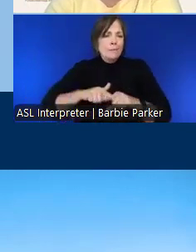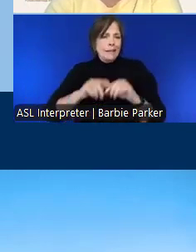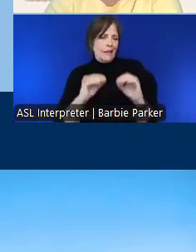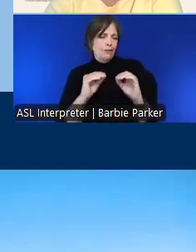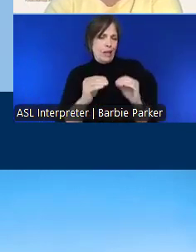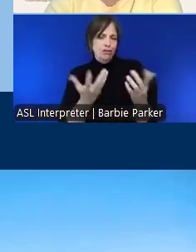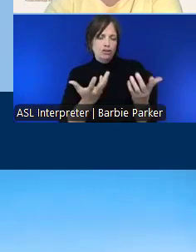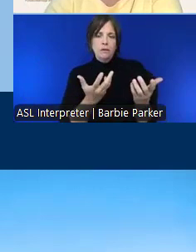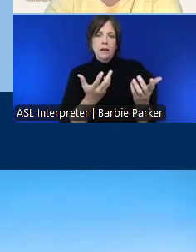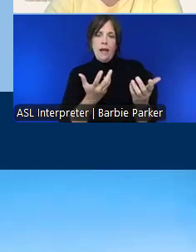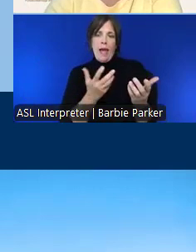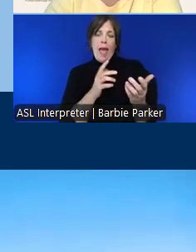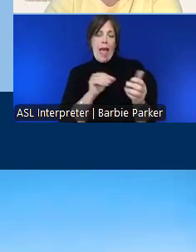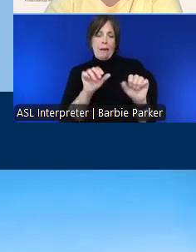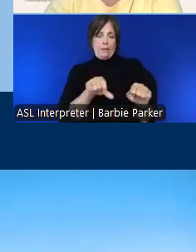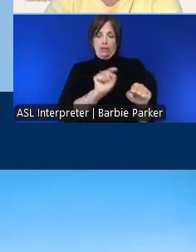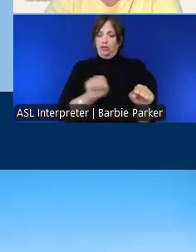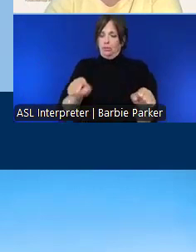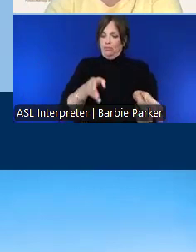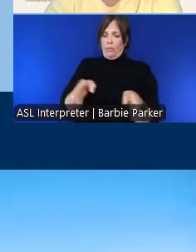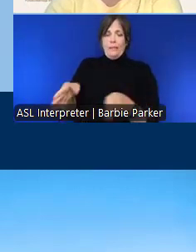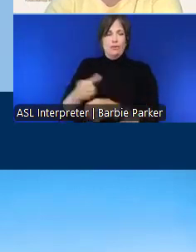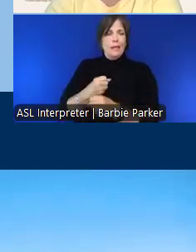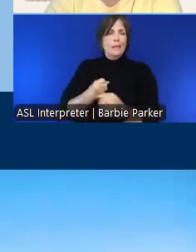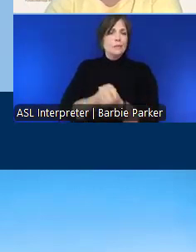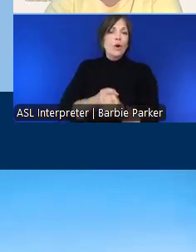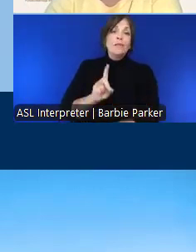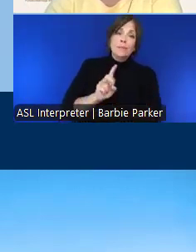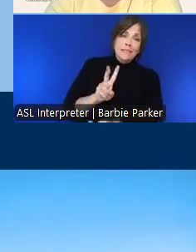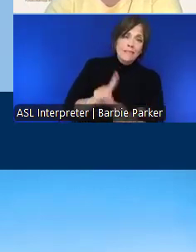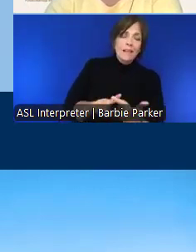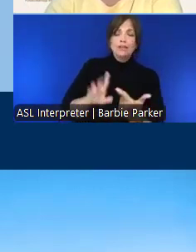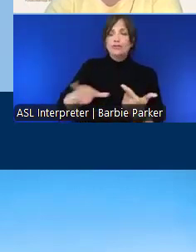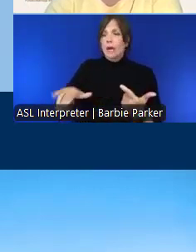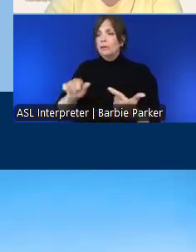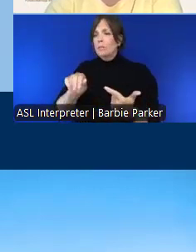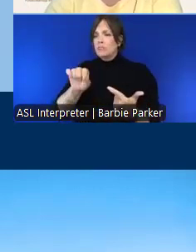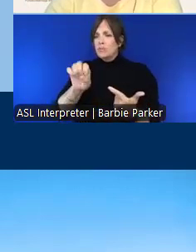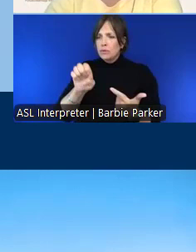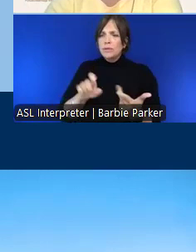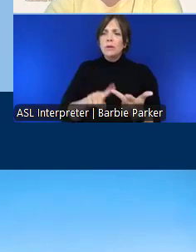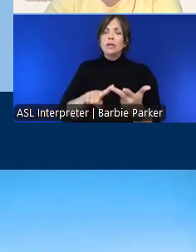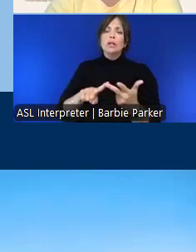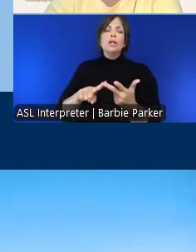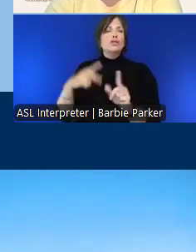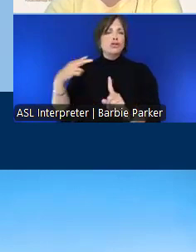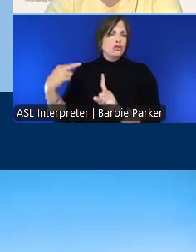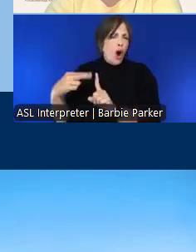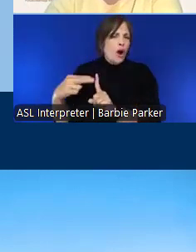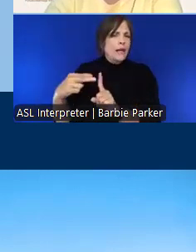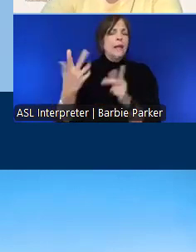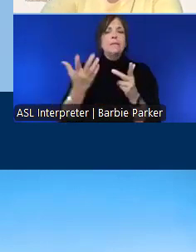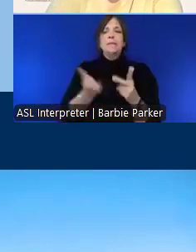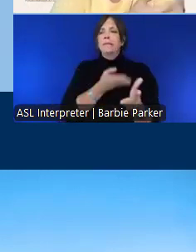support, right? So looking at, you know, the domestic violence, child abuse, stalking, right? The laws